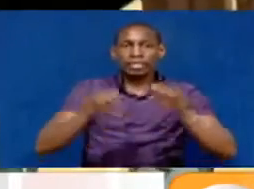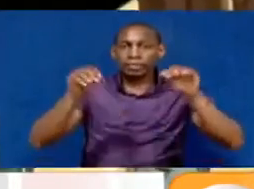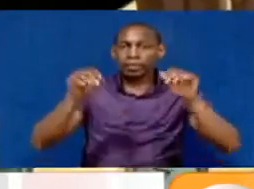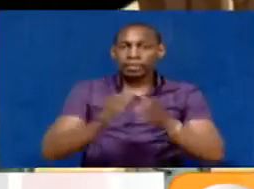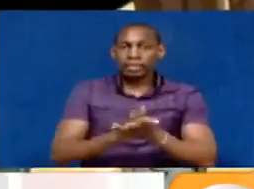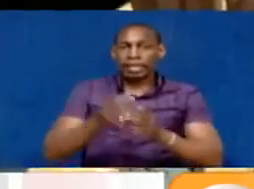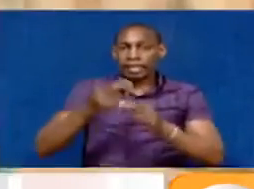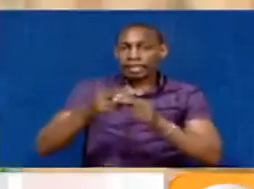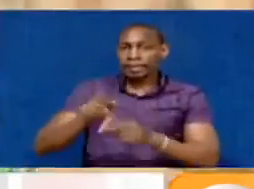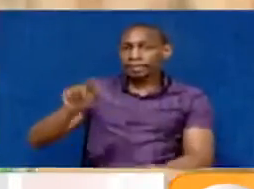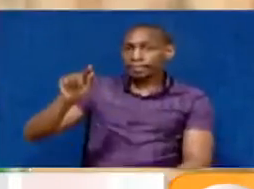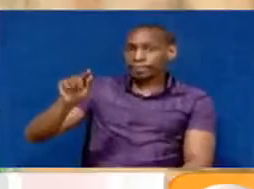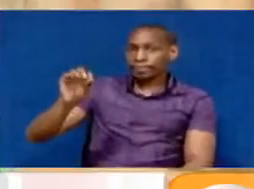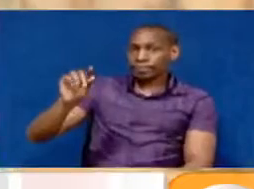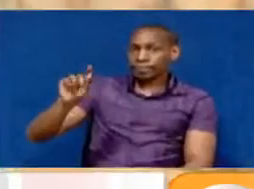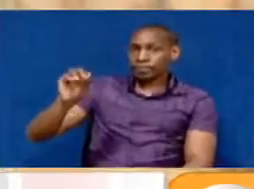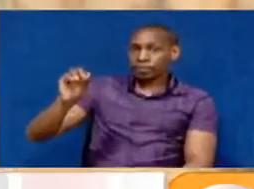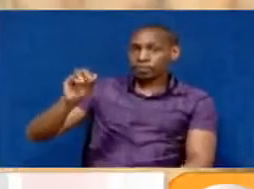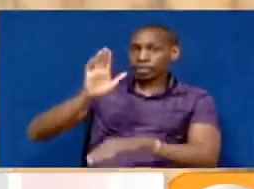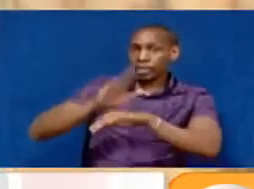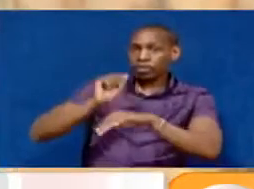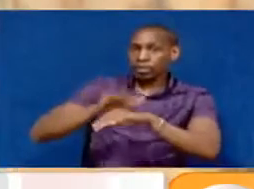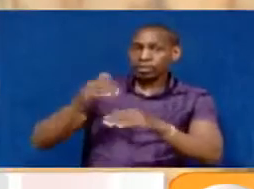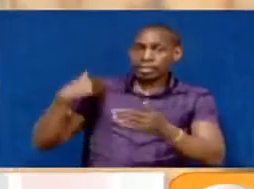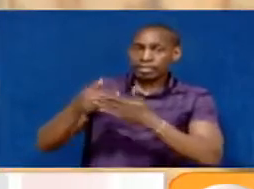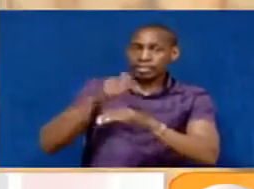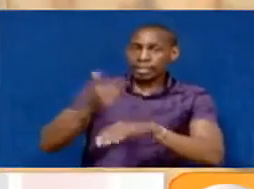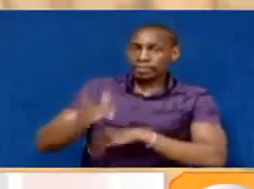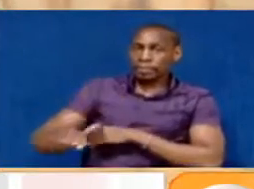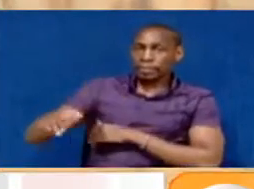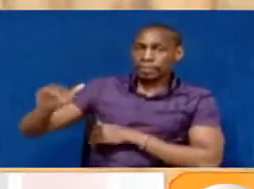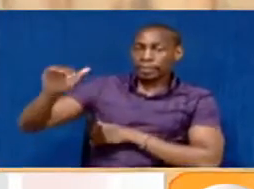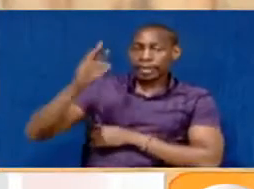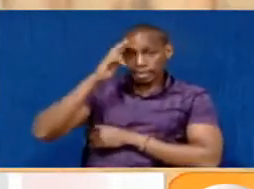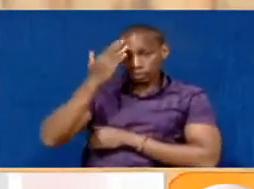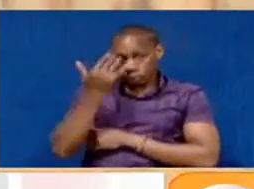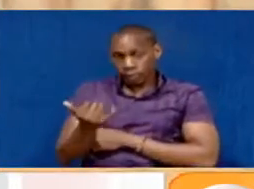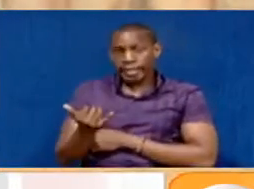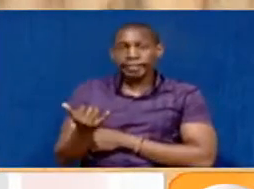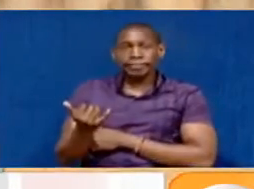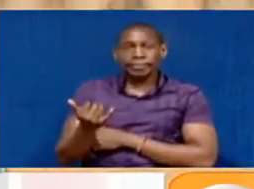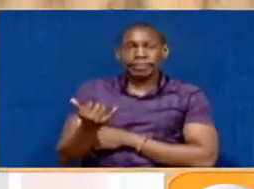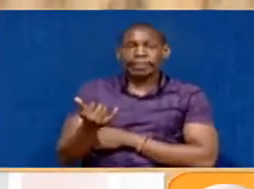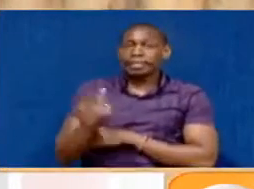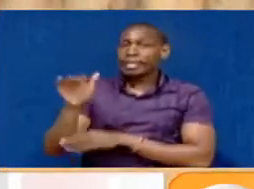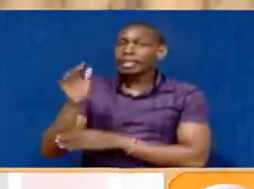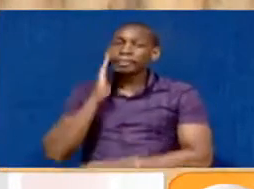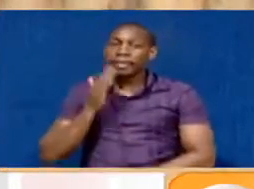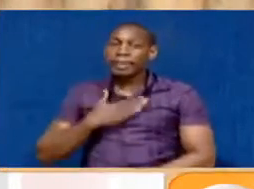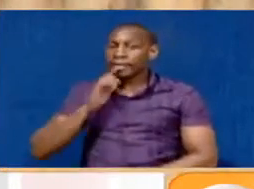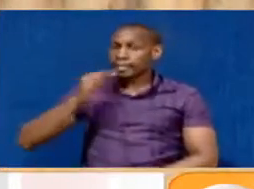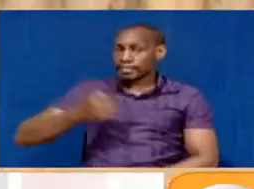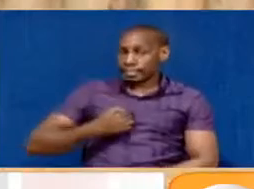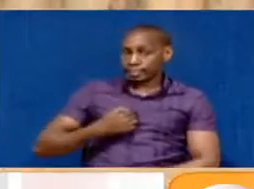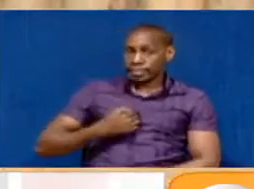name Toto, I was called since my childhood. The reason being, I asked my mother and she told